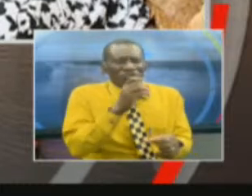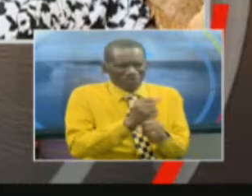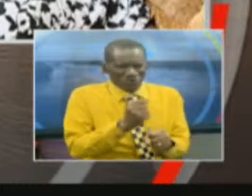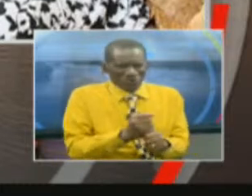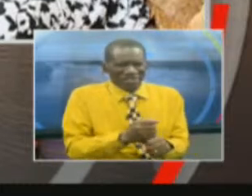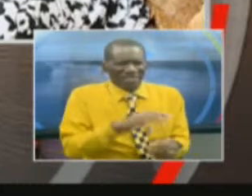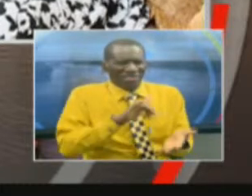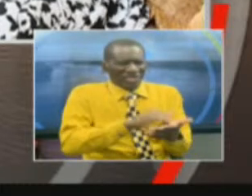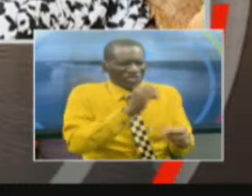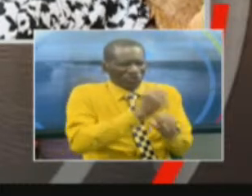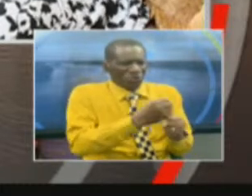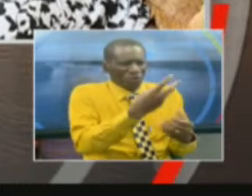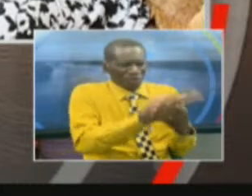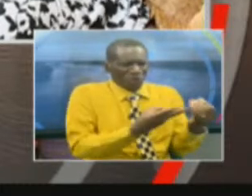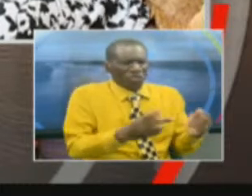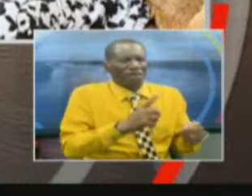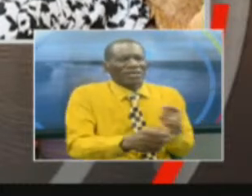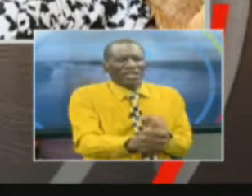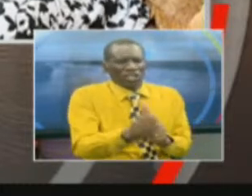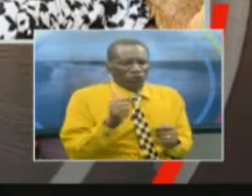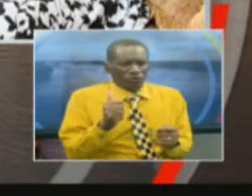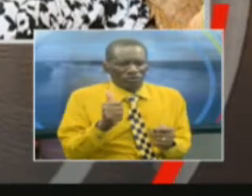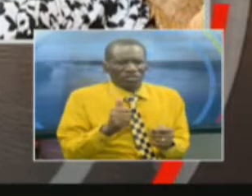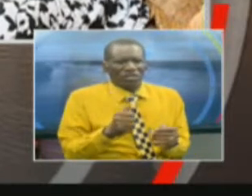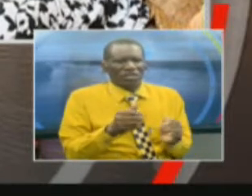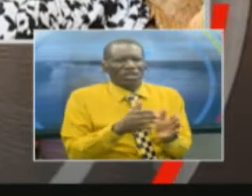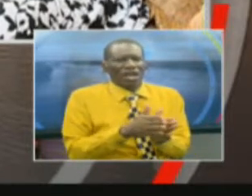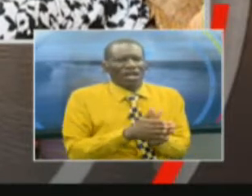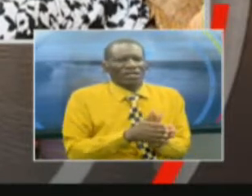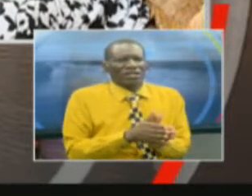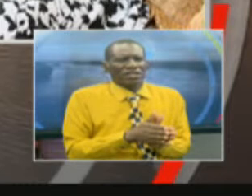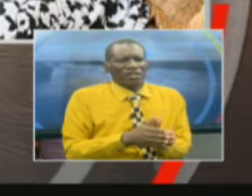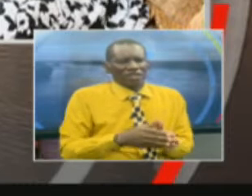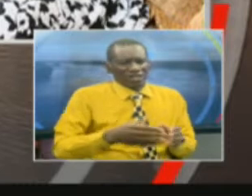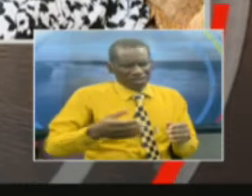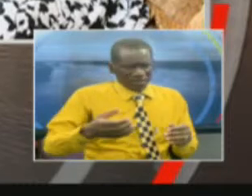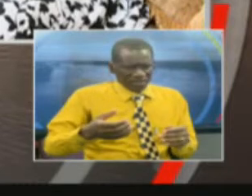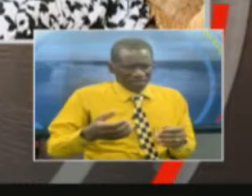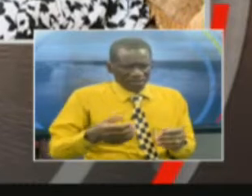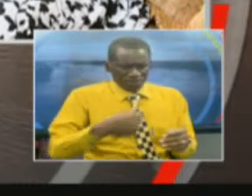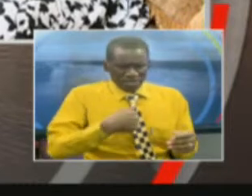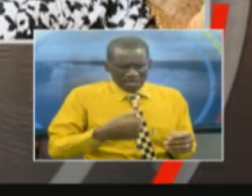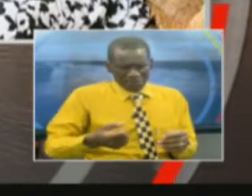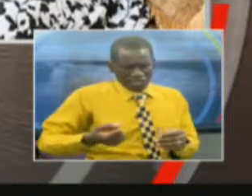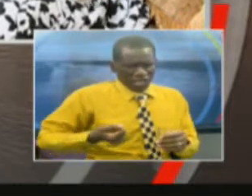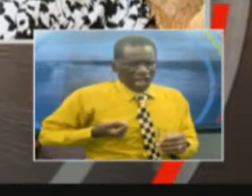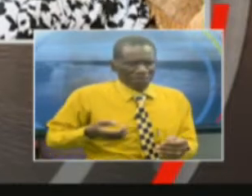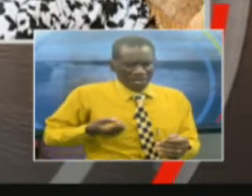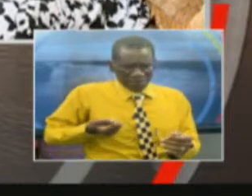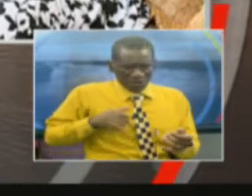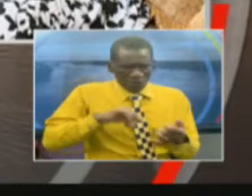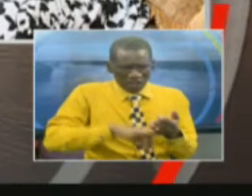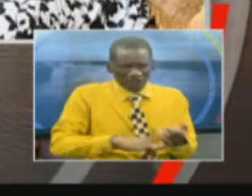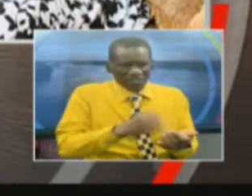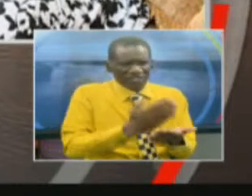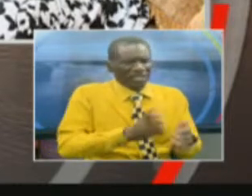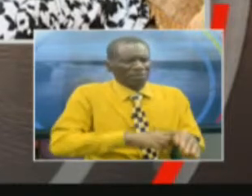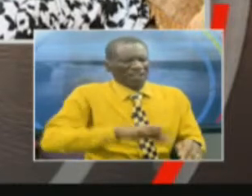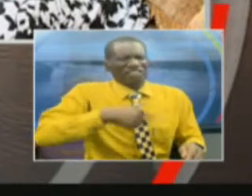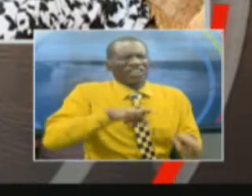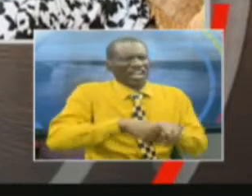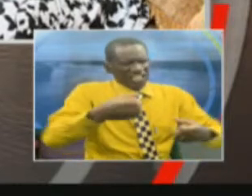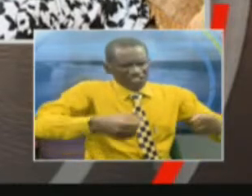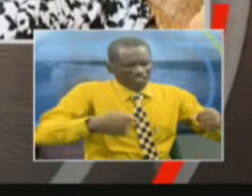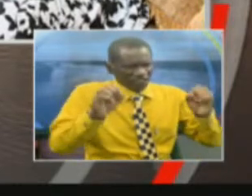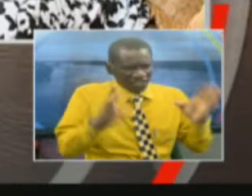doing. But I resist and tell them I'm the girl. So sometimes when I don't feel like driving, he has to